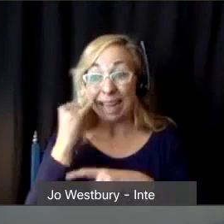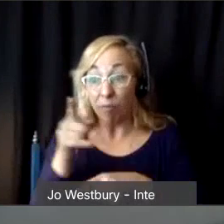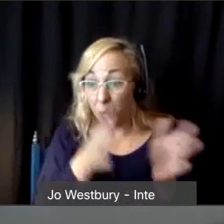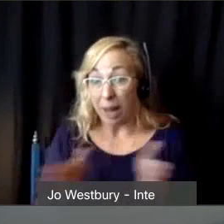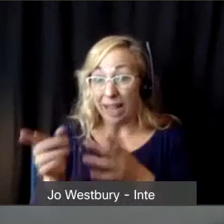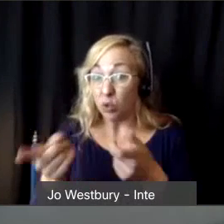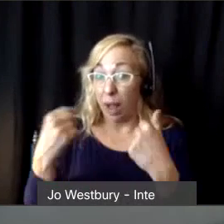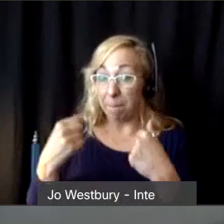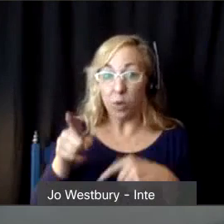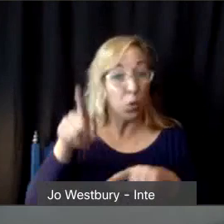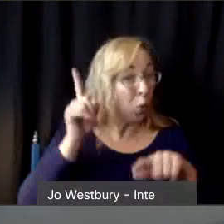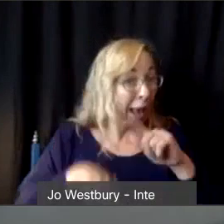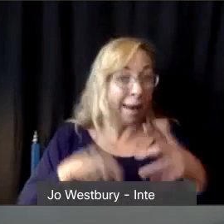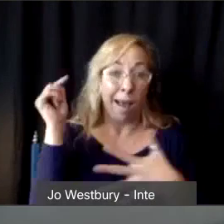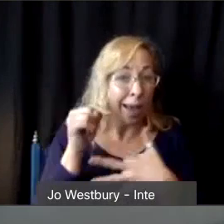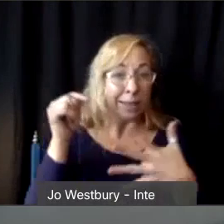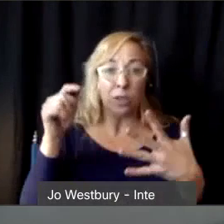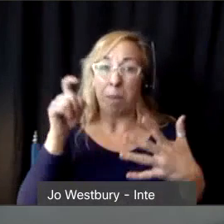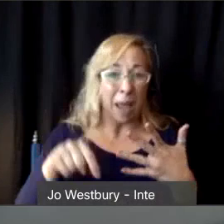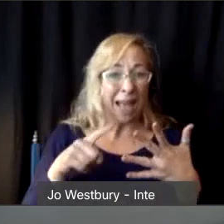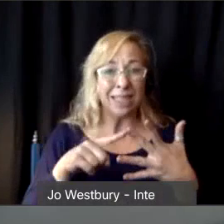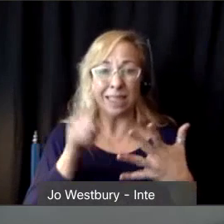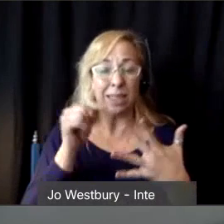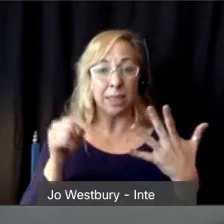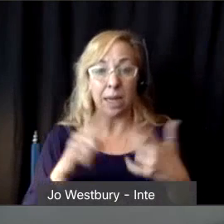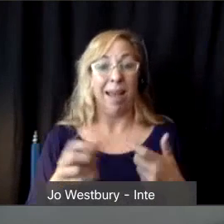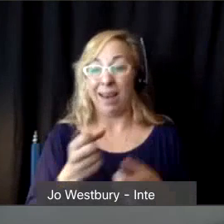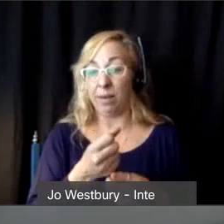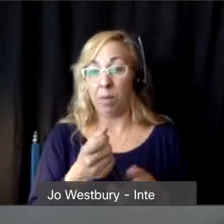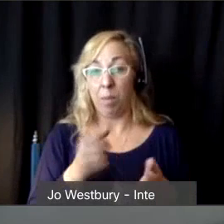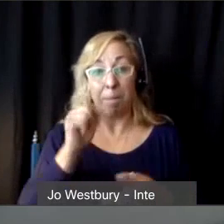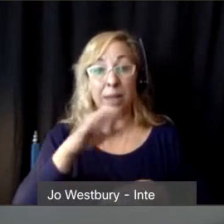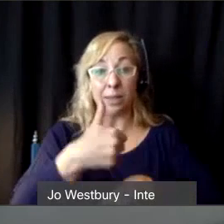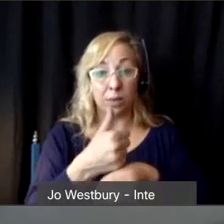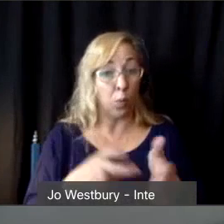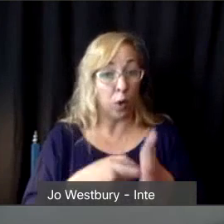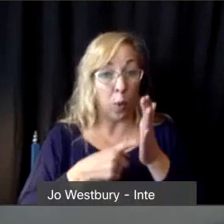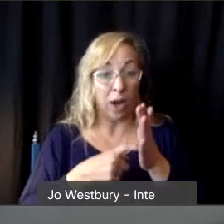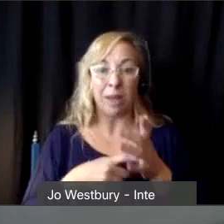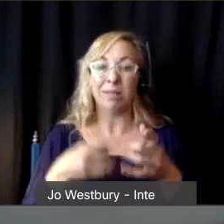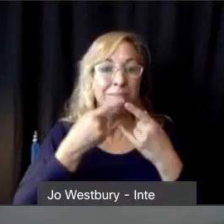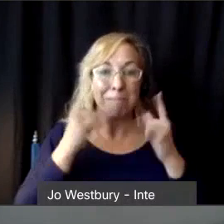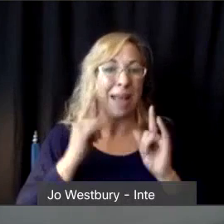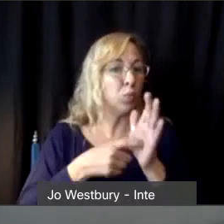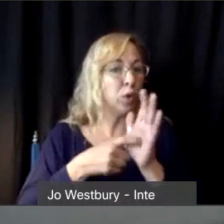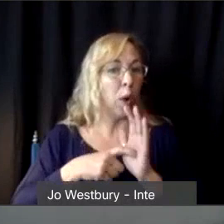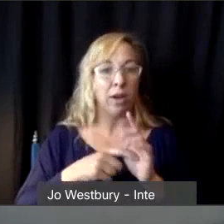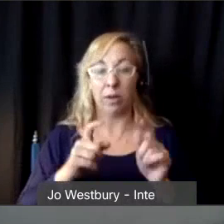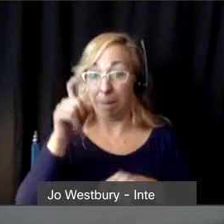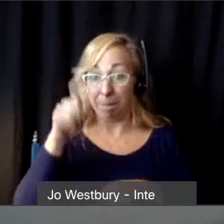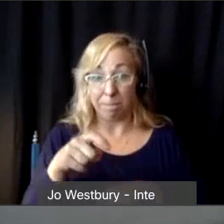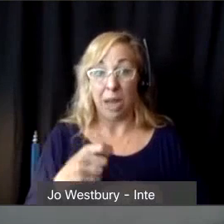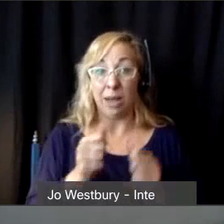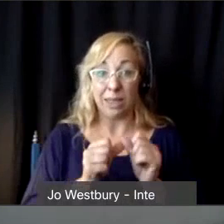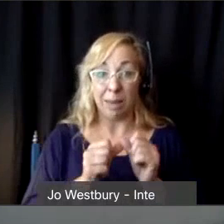and outdoor visitation, including the requirement that people wear a mask, that they maintain social distancing, how to get in